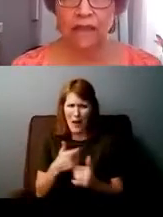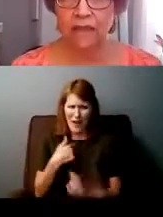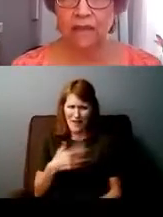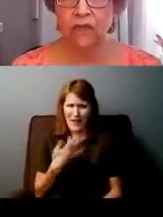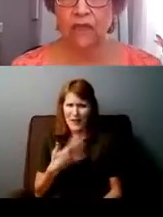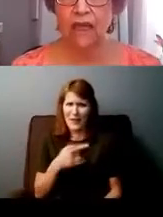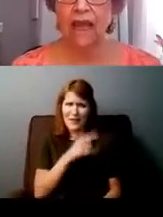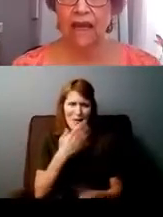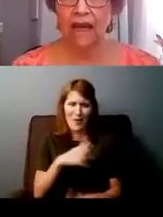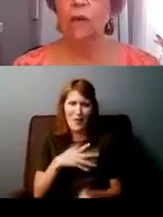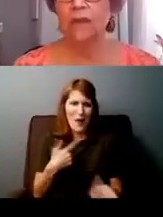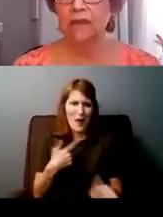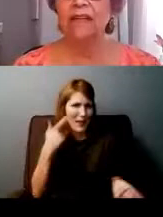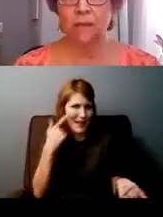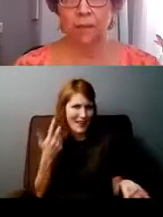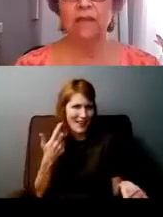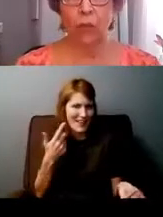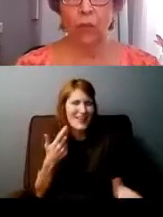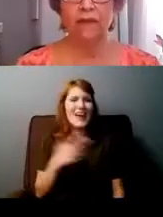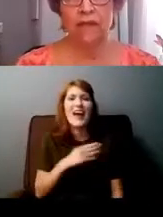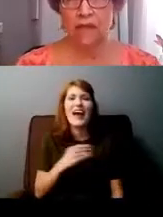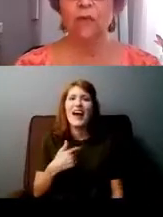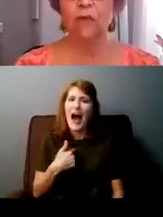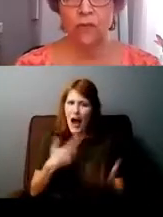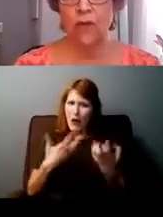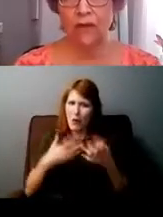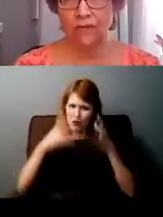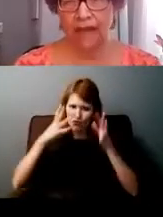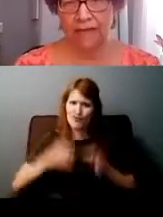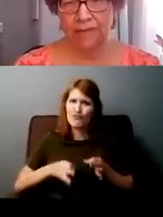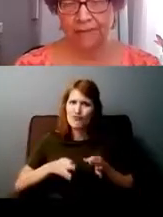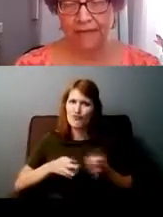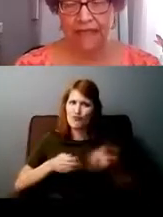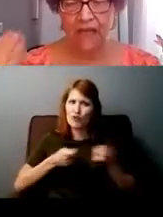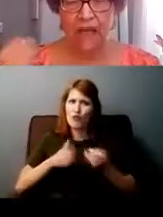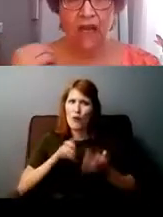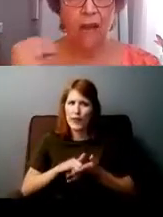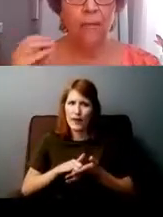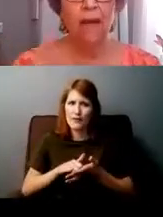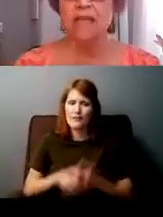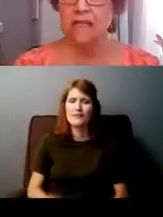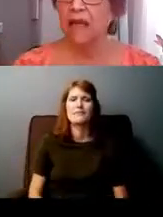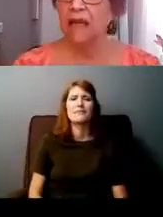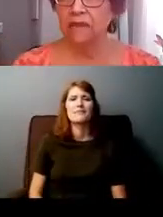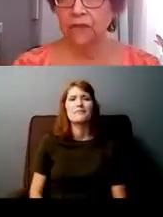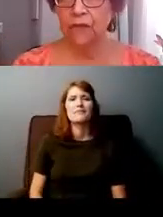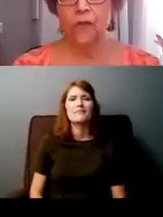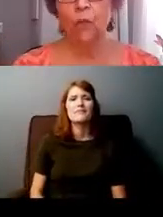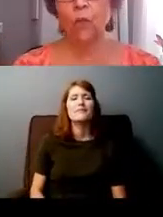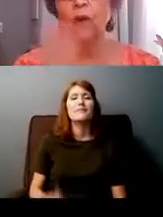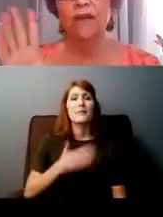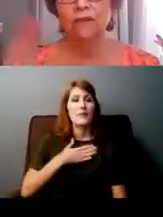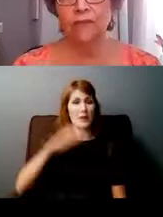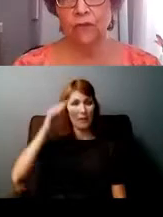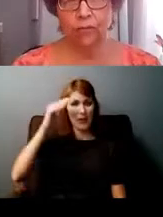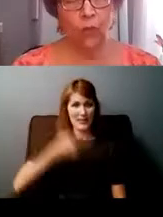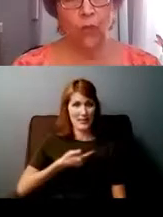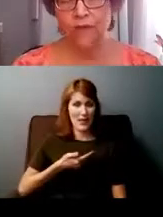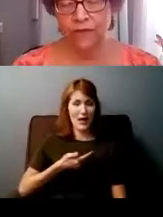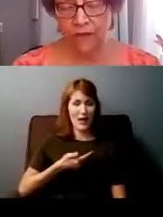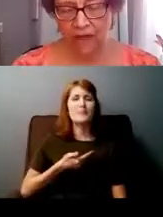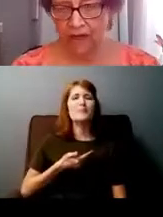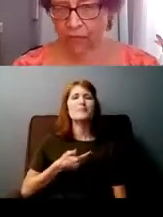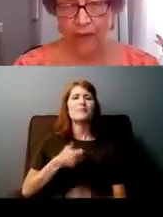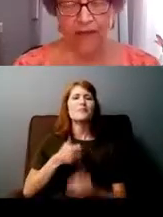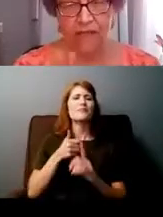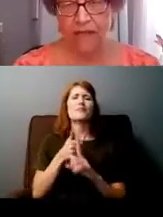I'm thinking. And I would like to be the one that's in control of that. My son, who's a wonderful,